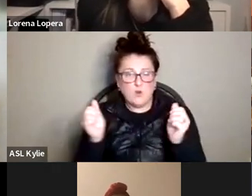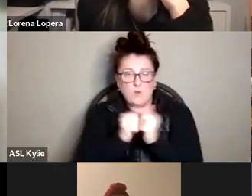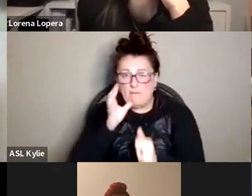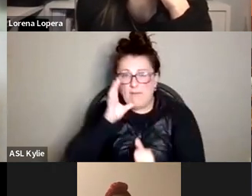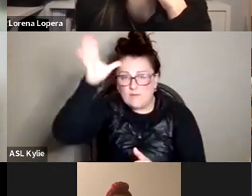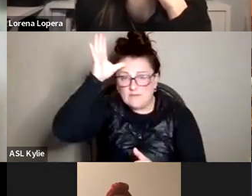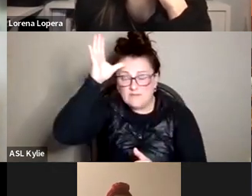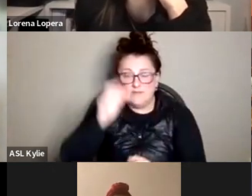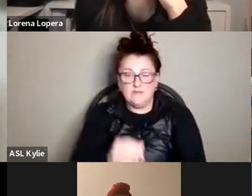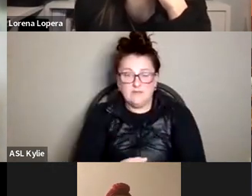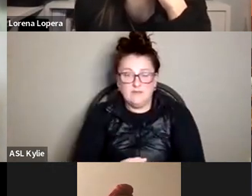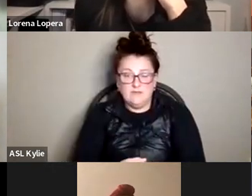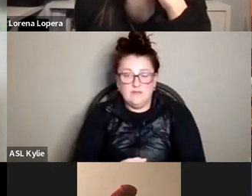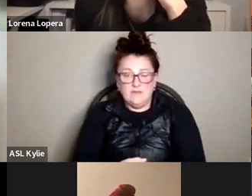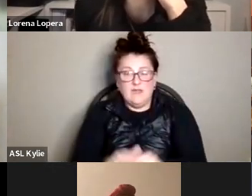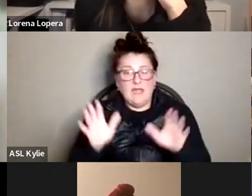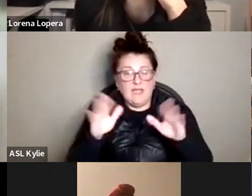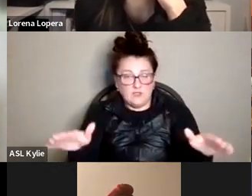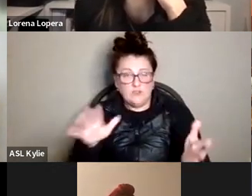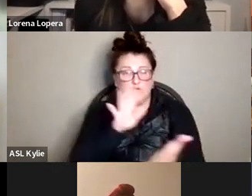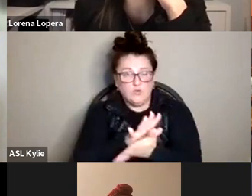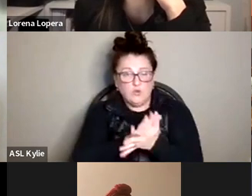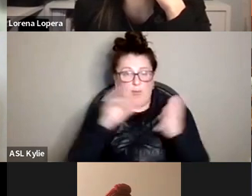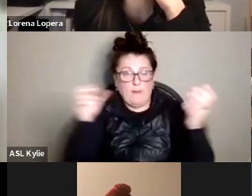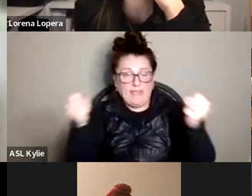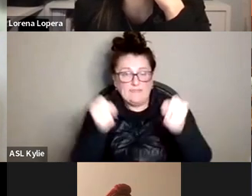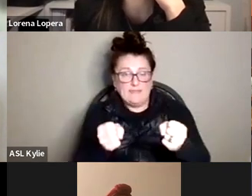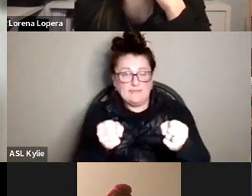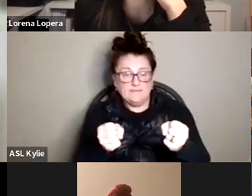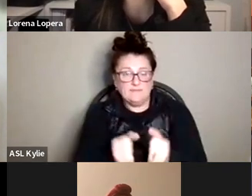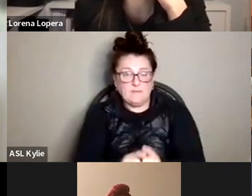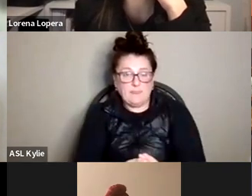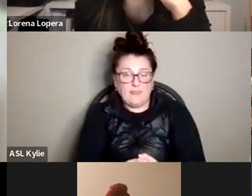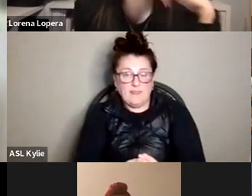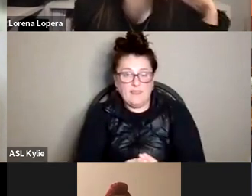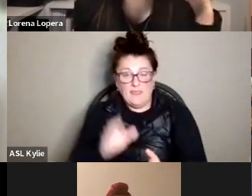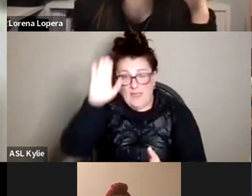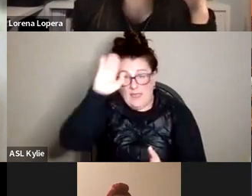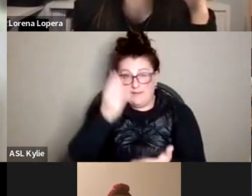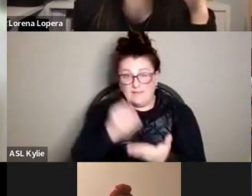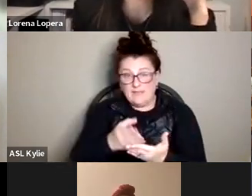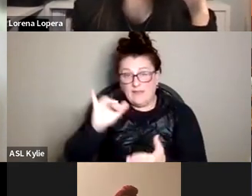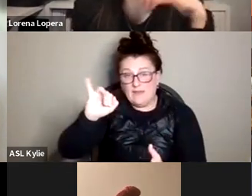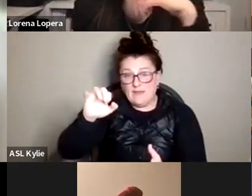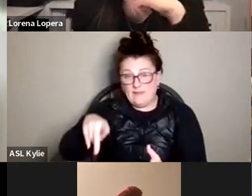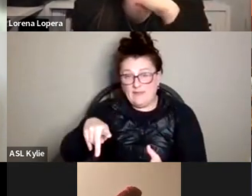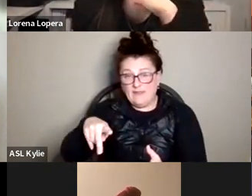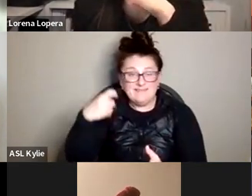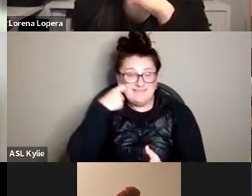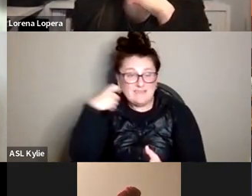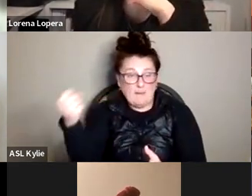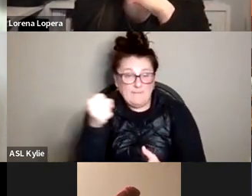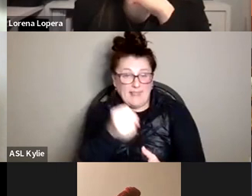parents and their children's school placements. My son is on an IEP, and he was just